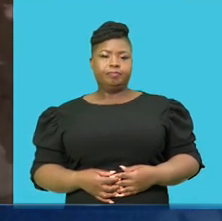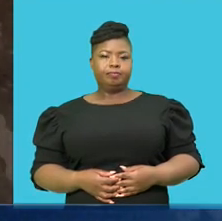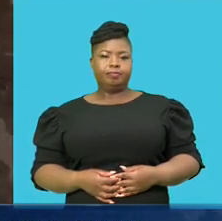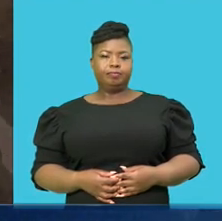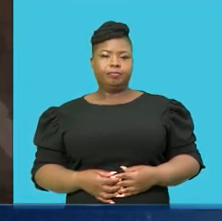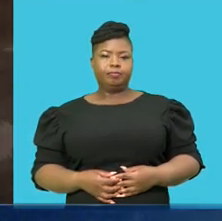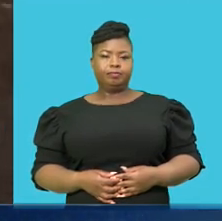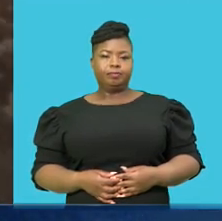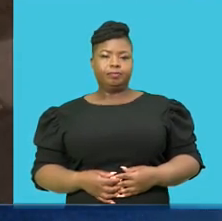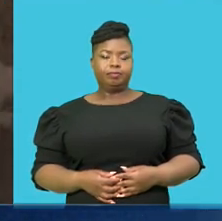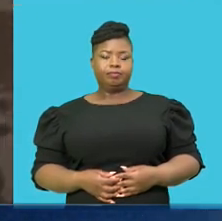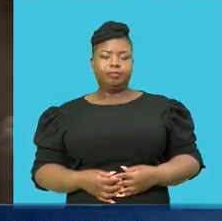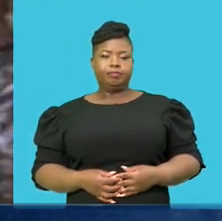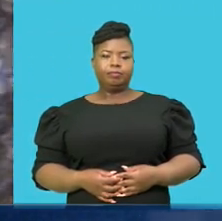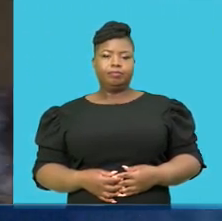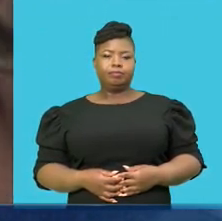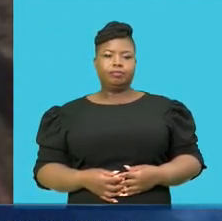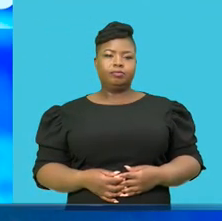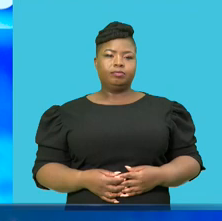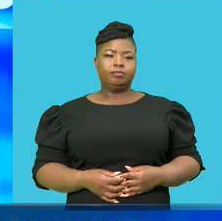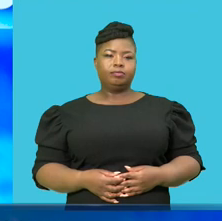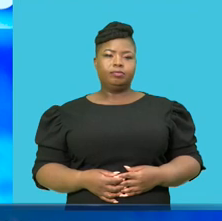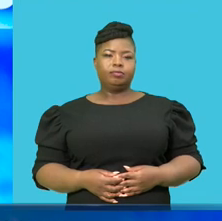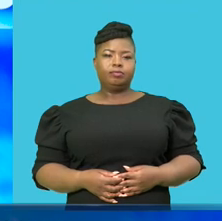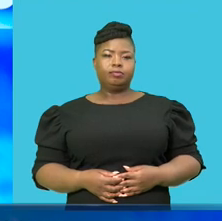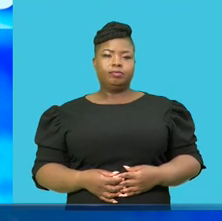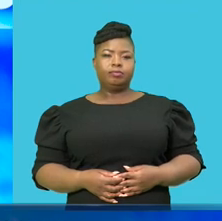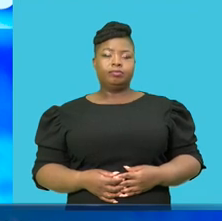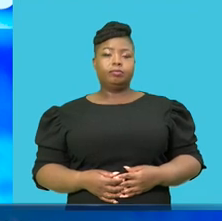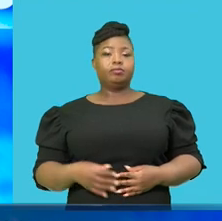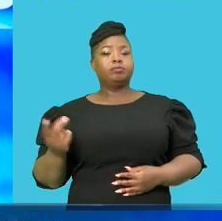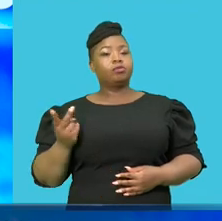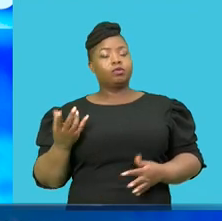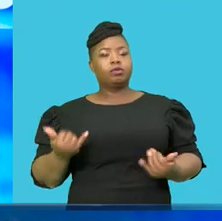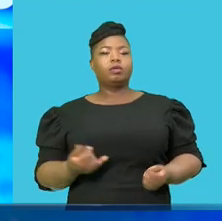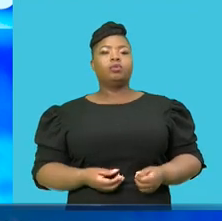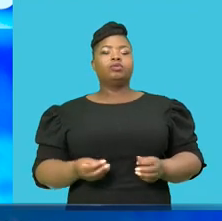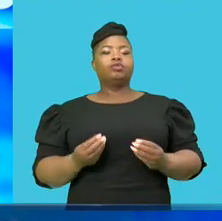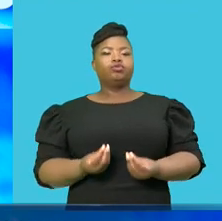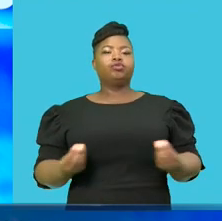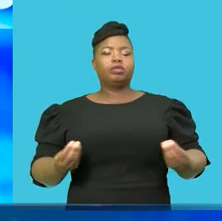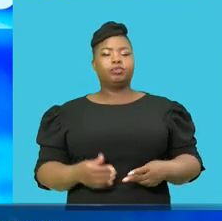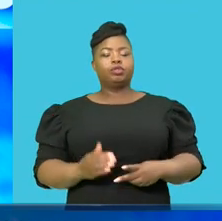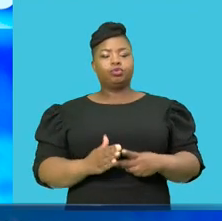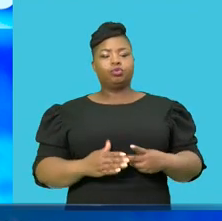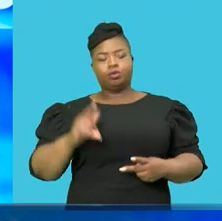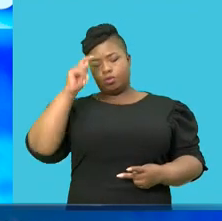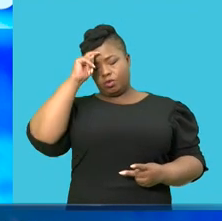for back to